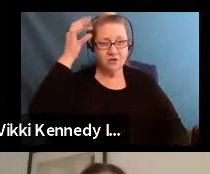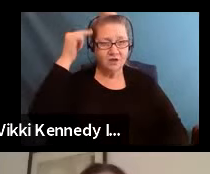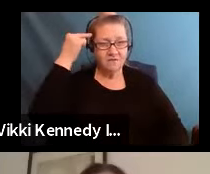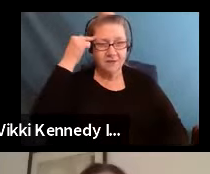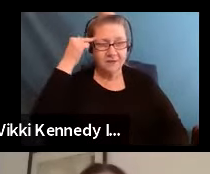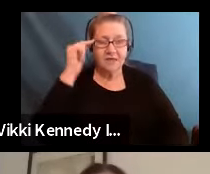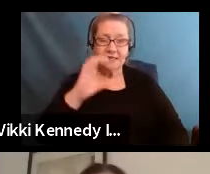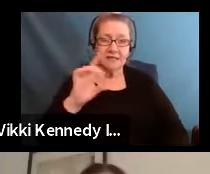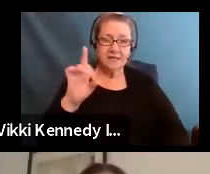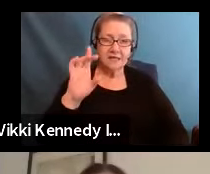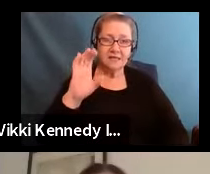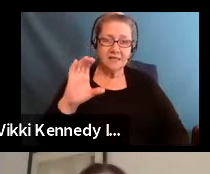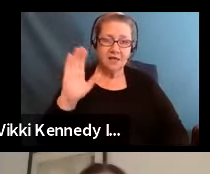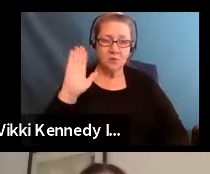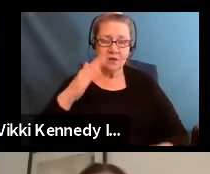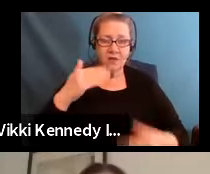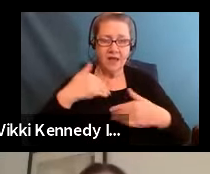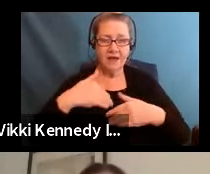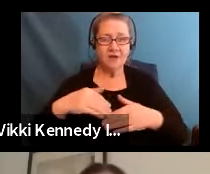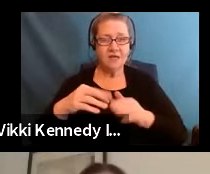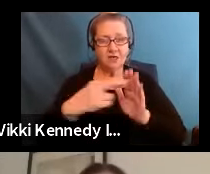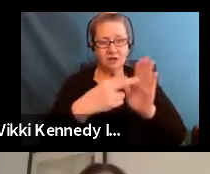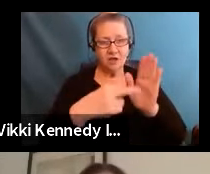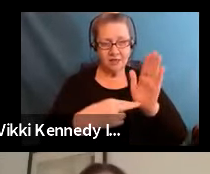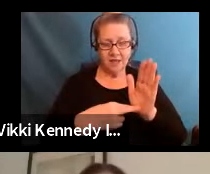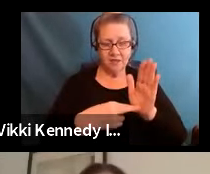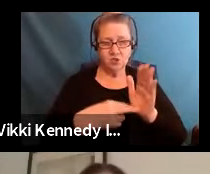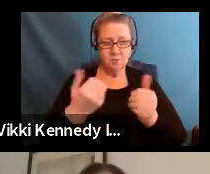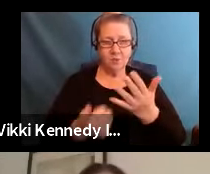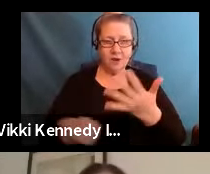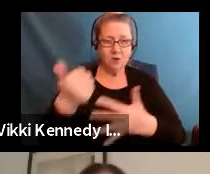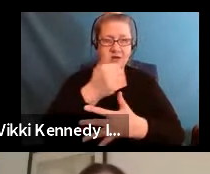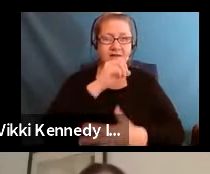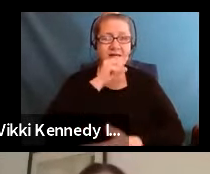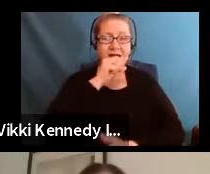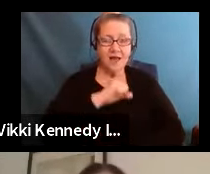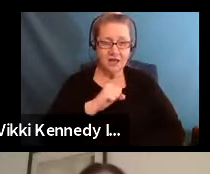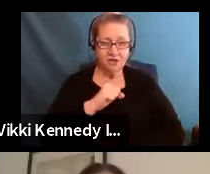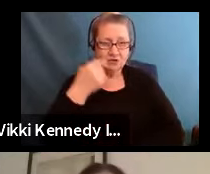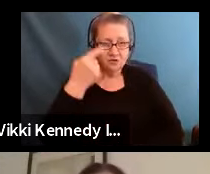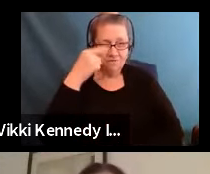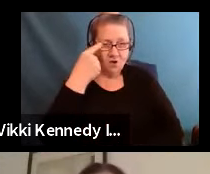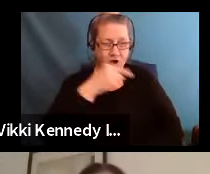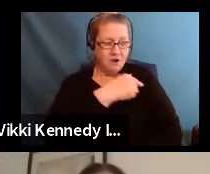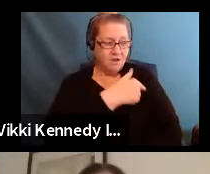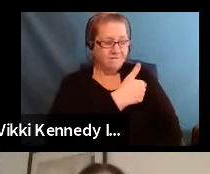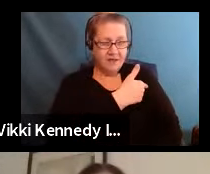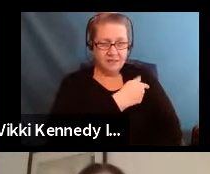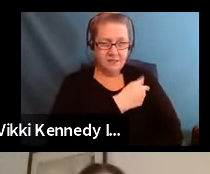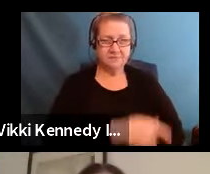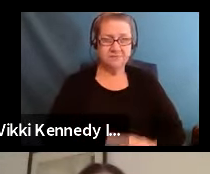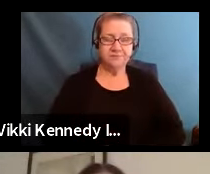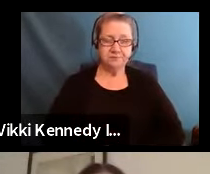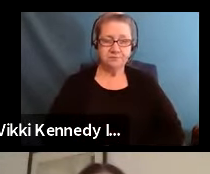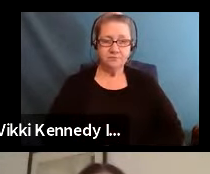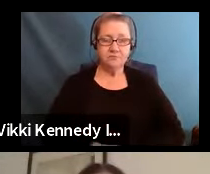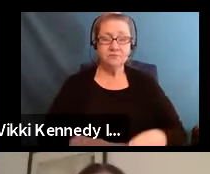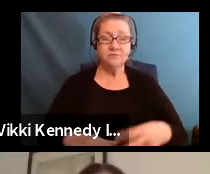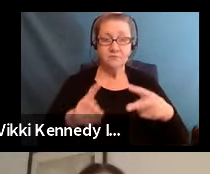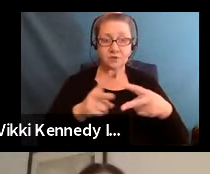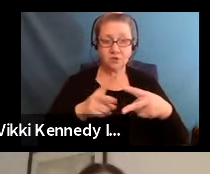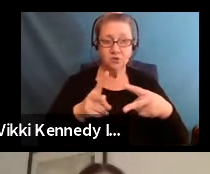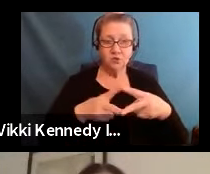out with guidelines to prioritize age in terms of getting the vaccine. The two